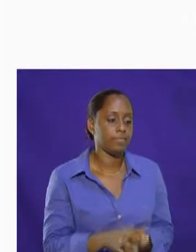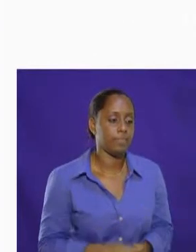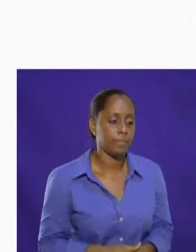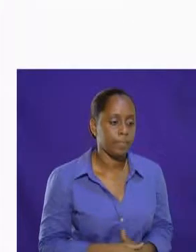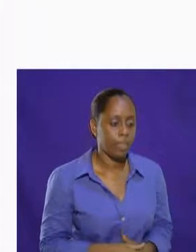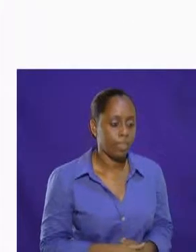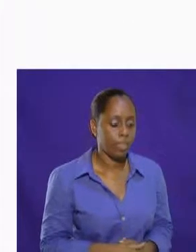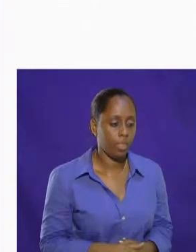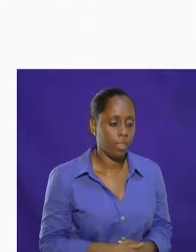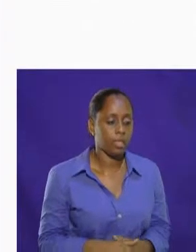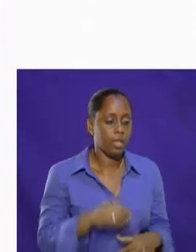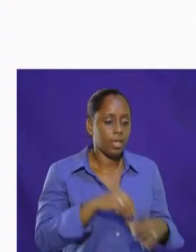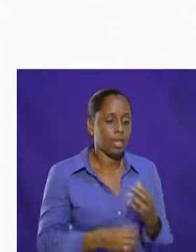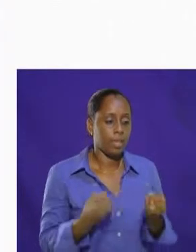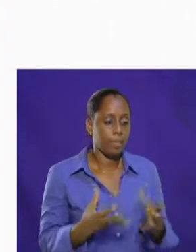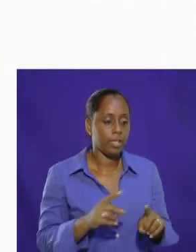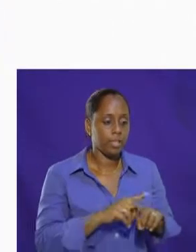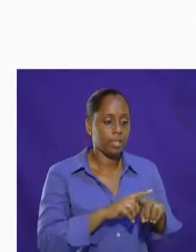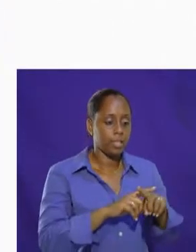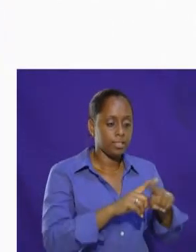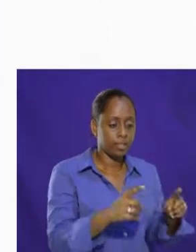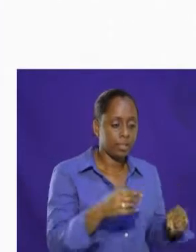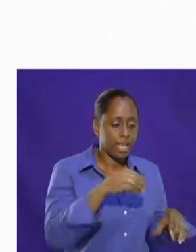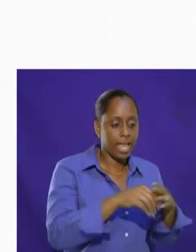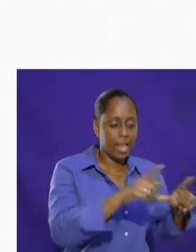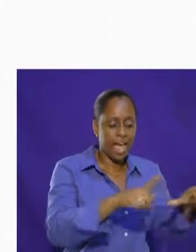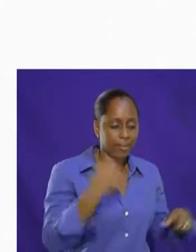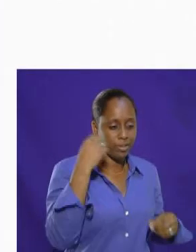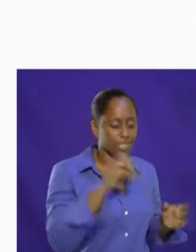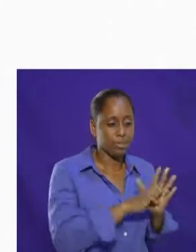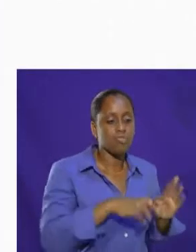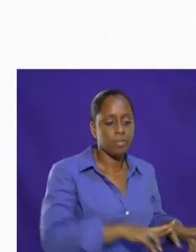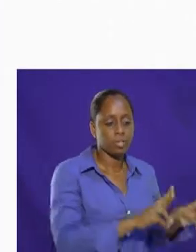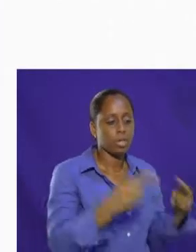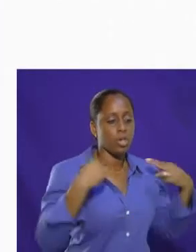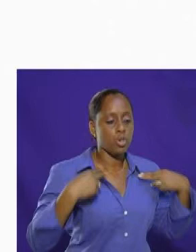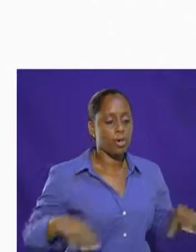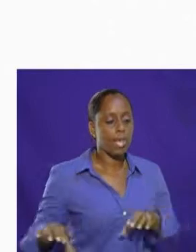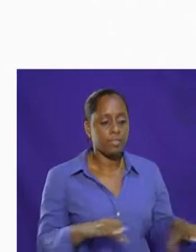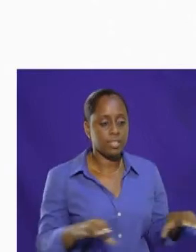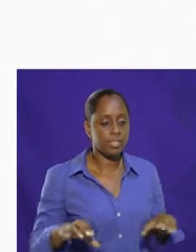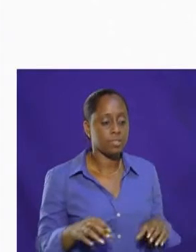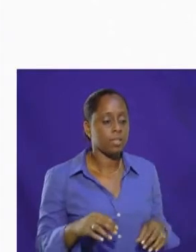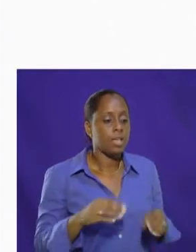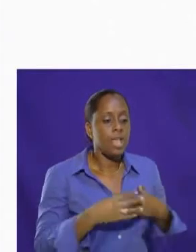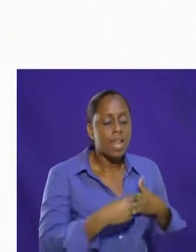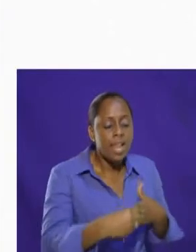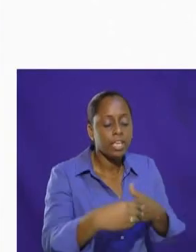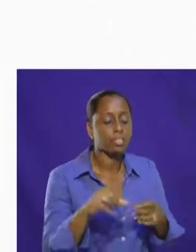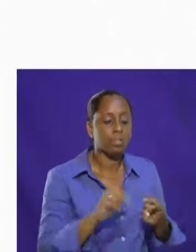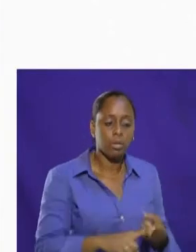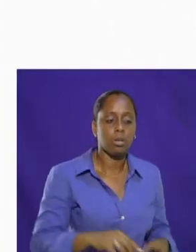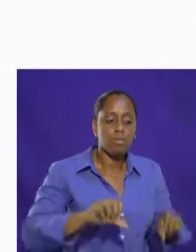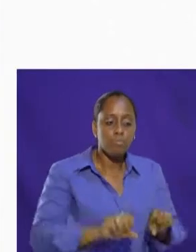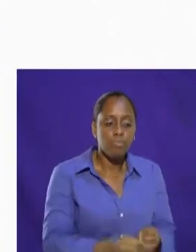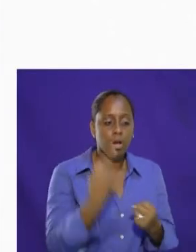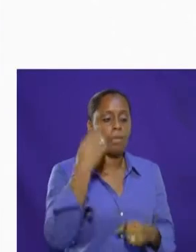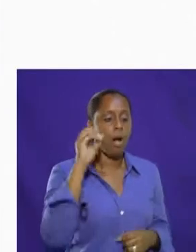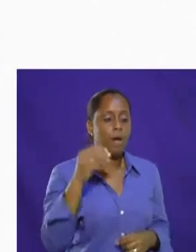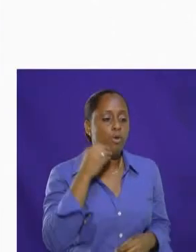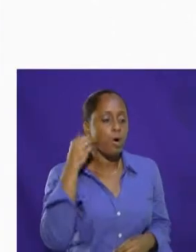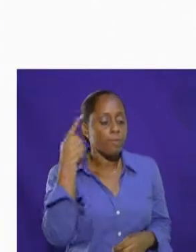resulting smaller patches of habitat support smaller populations, which as a result become more vulnerable to